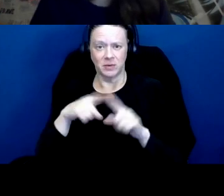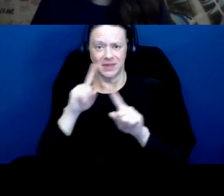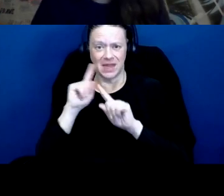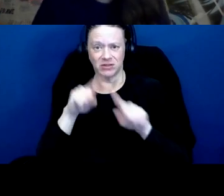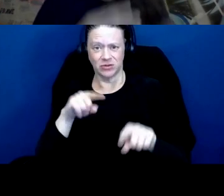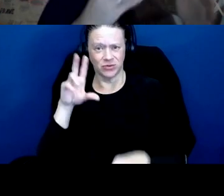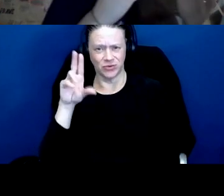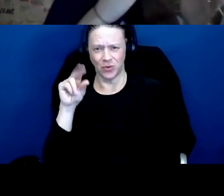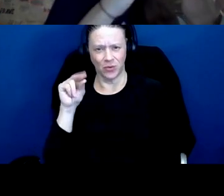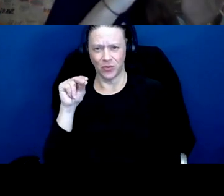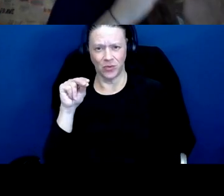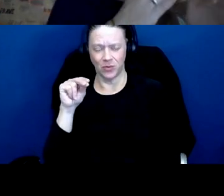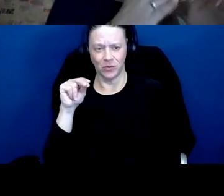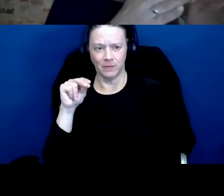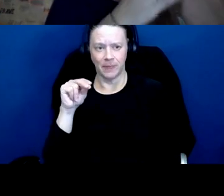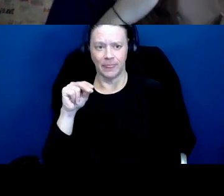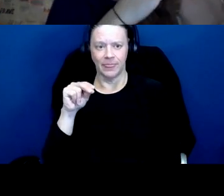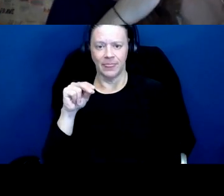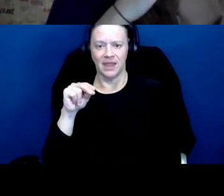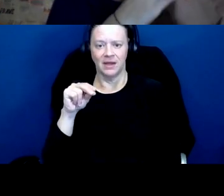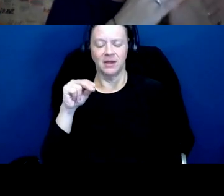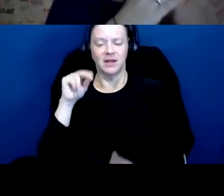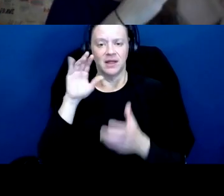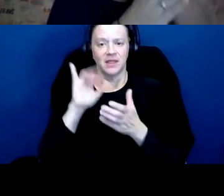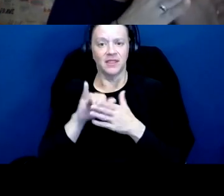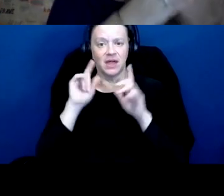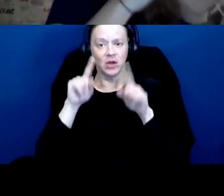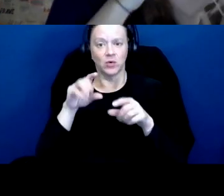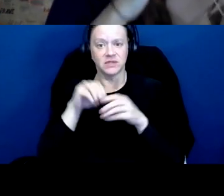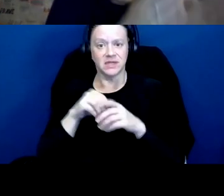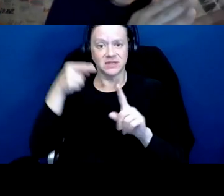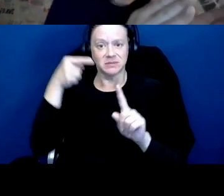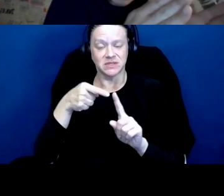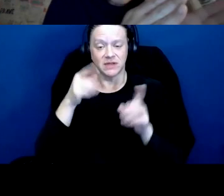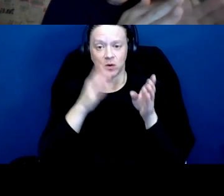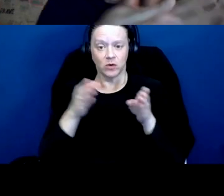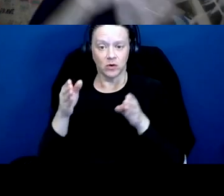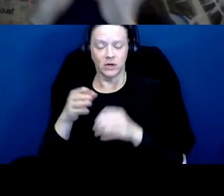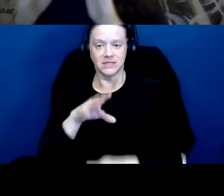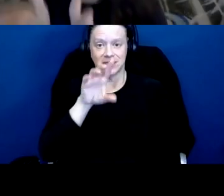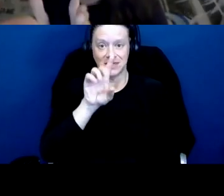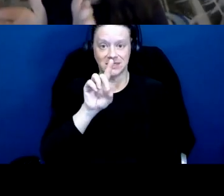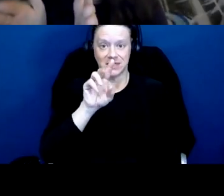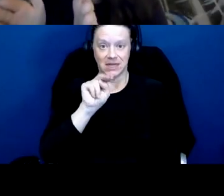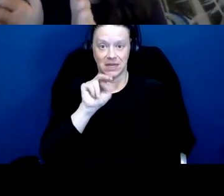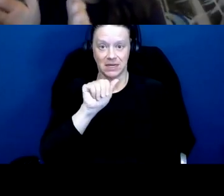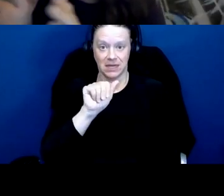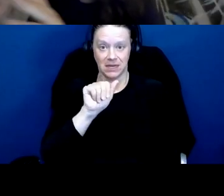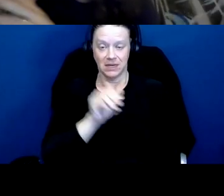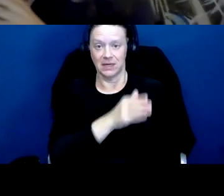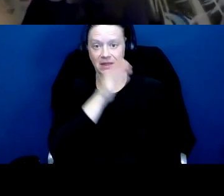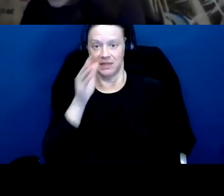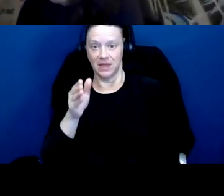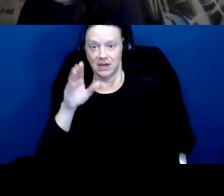here's why. It actually goes in a very specific order. It's DNA, then